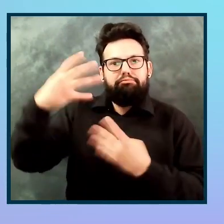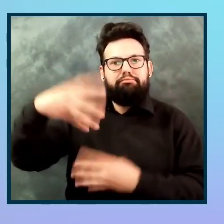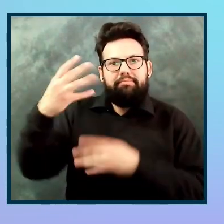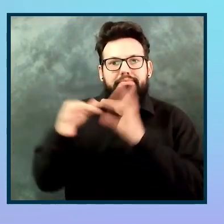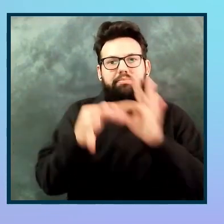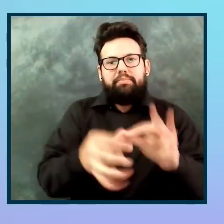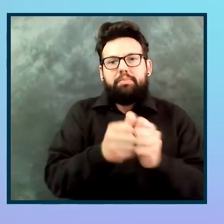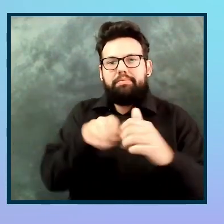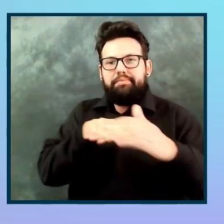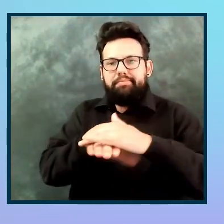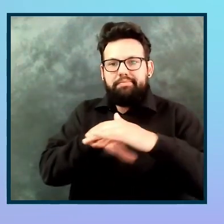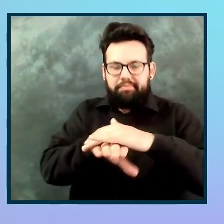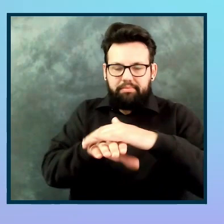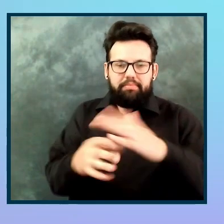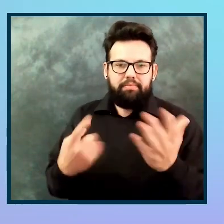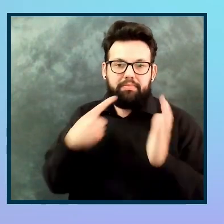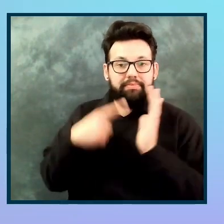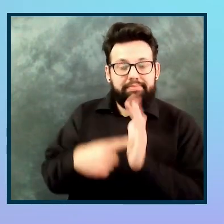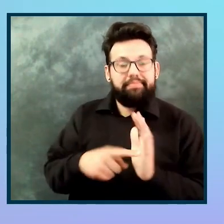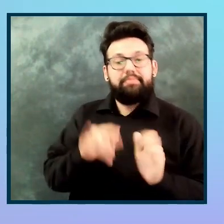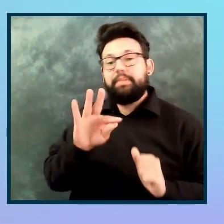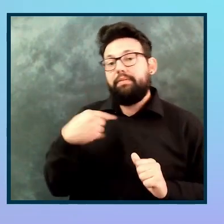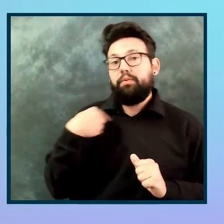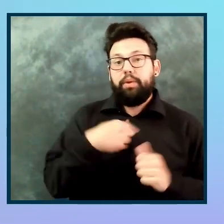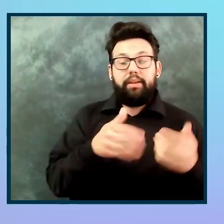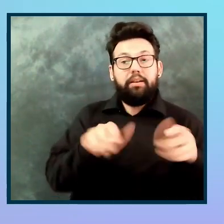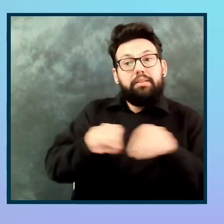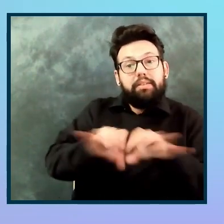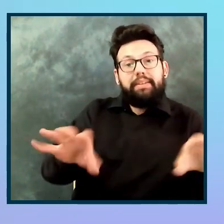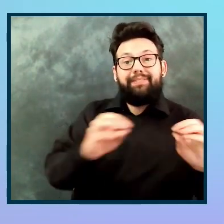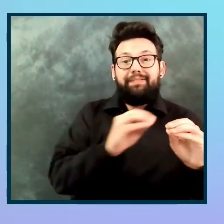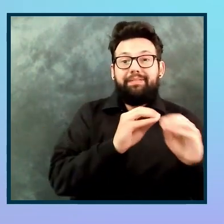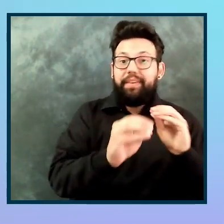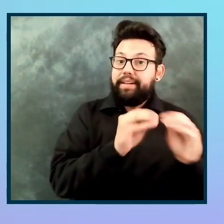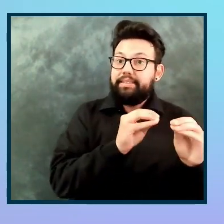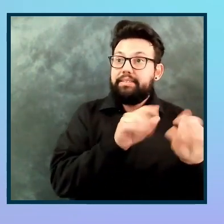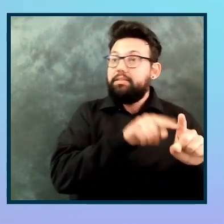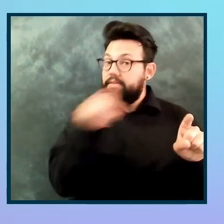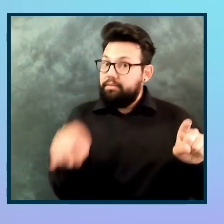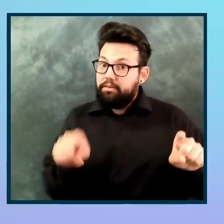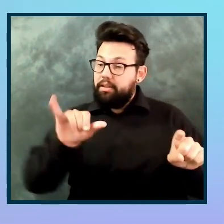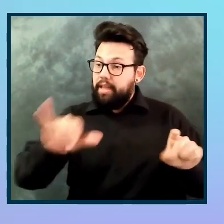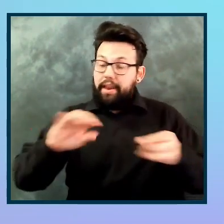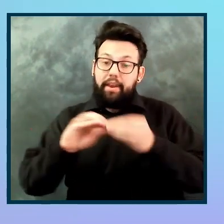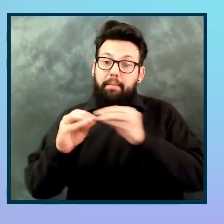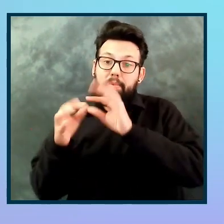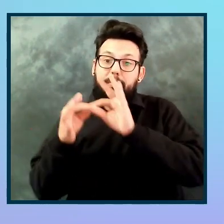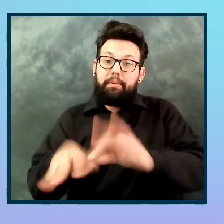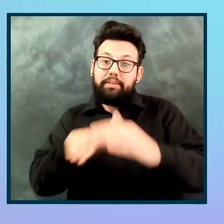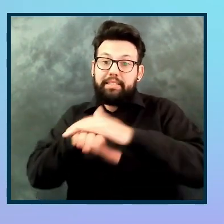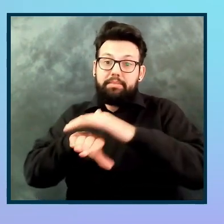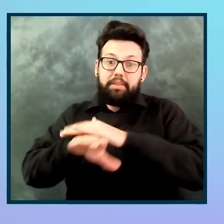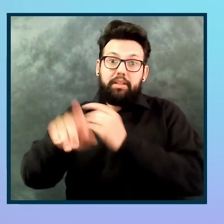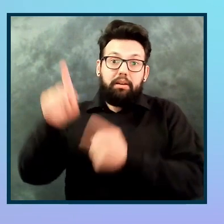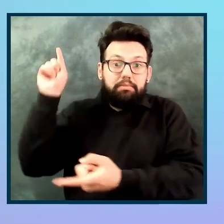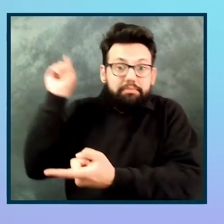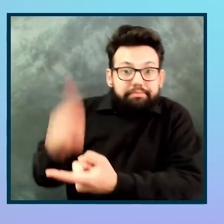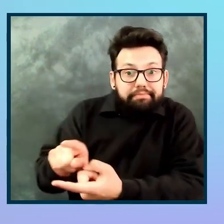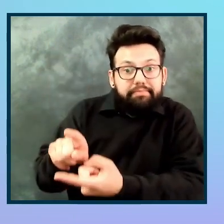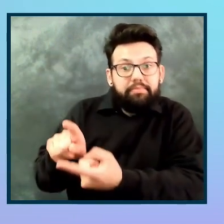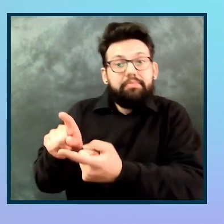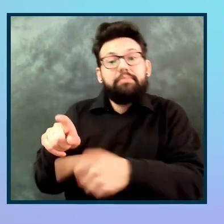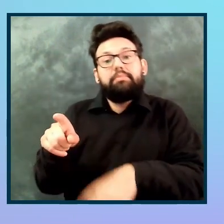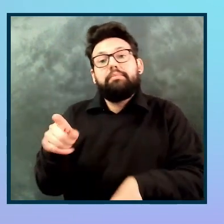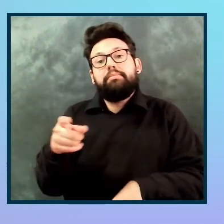fix, does that affect how many reports we get and how many issues are reported as we're